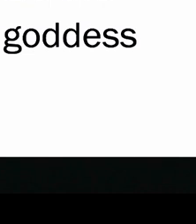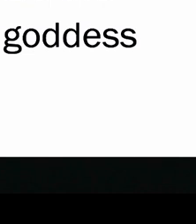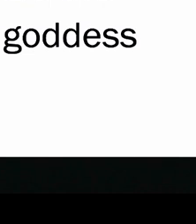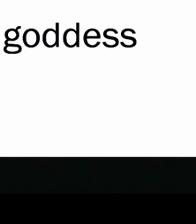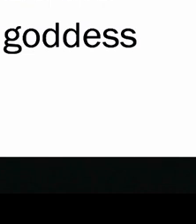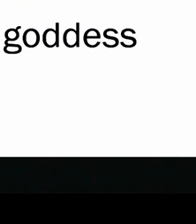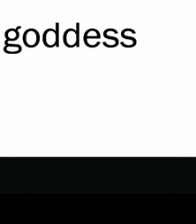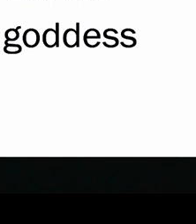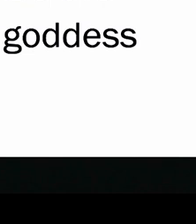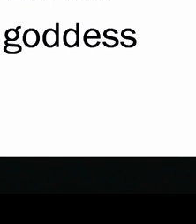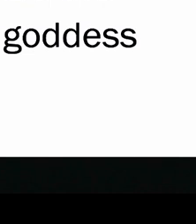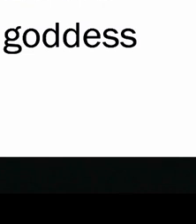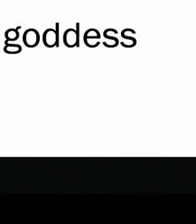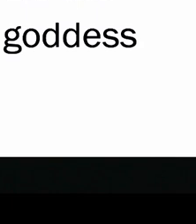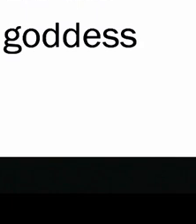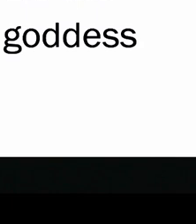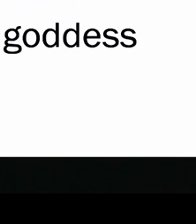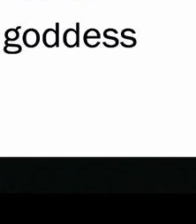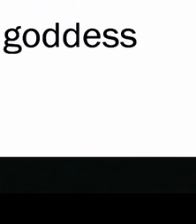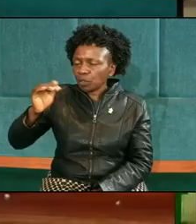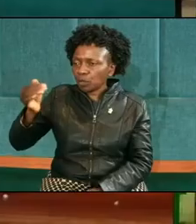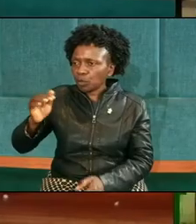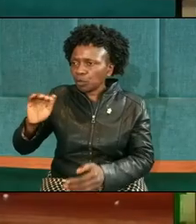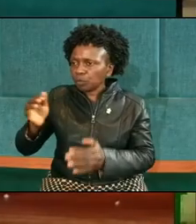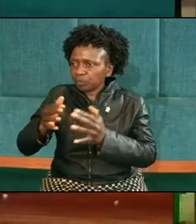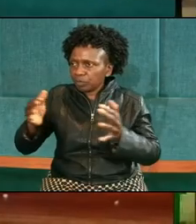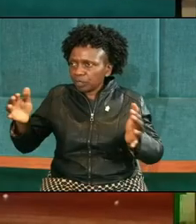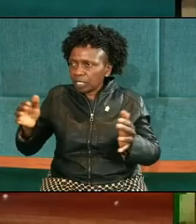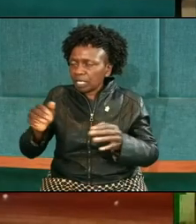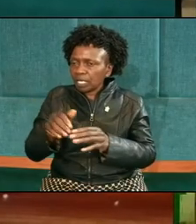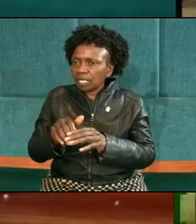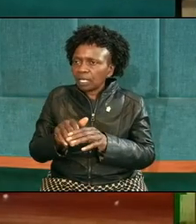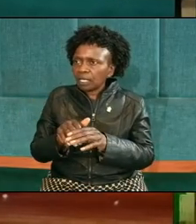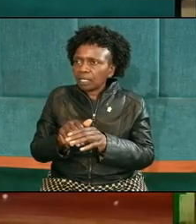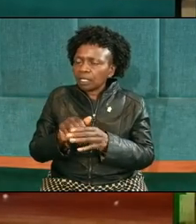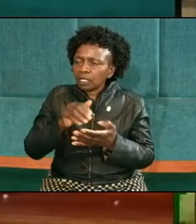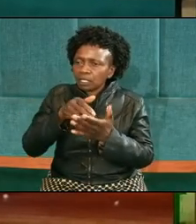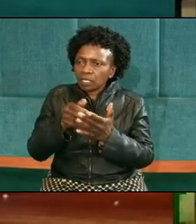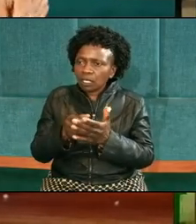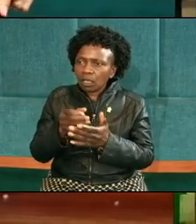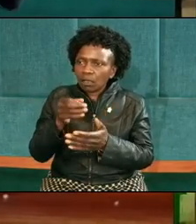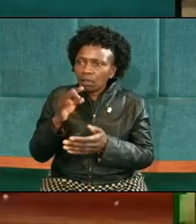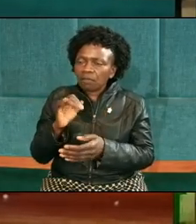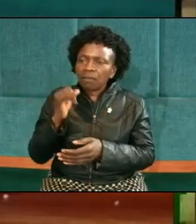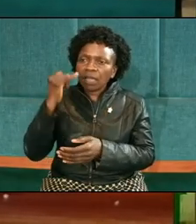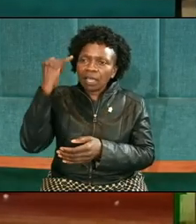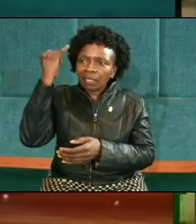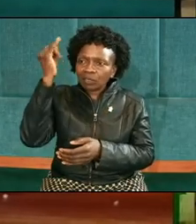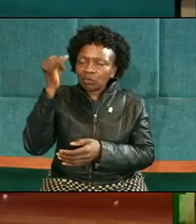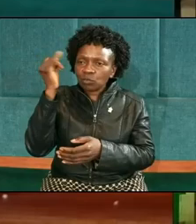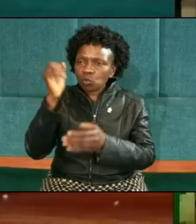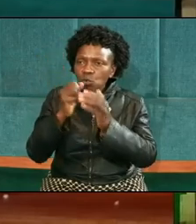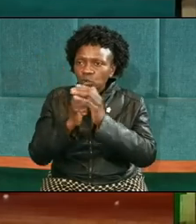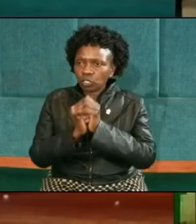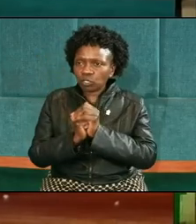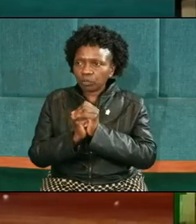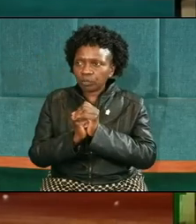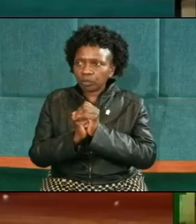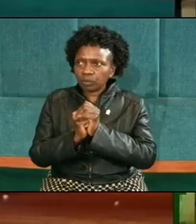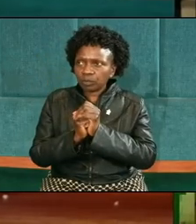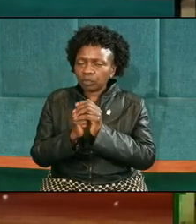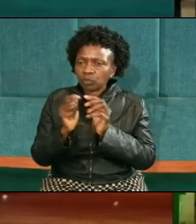So the city, huge city in Assyria, but it was a center of idolatrous worship to